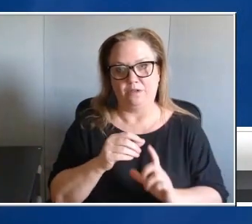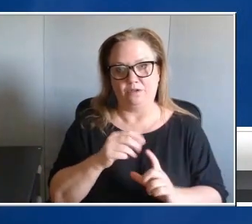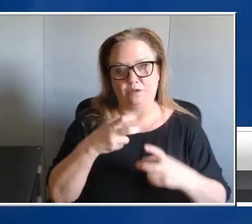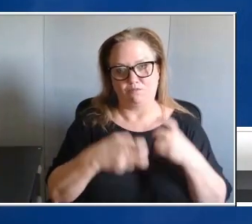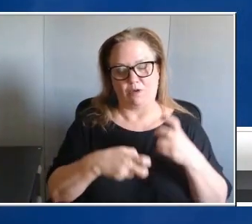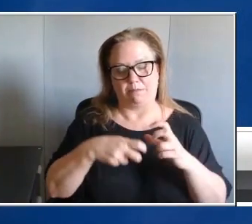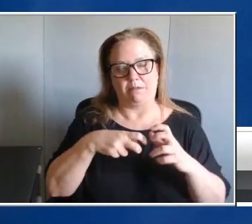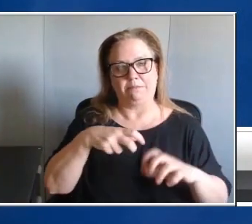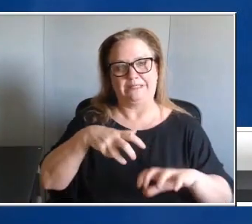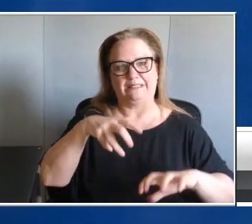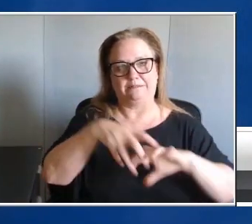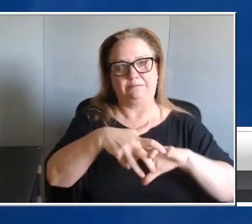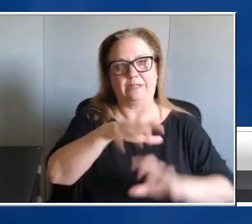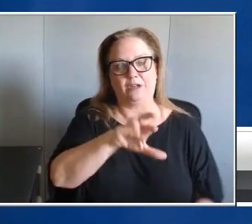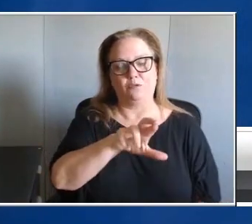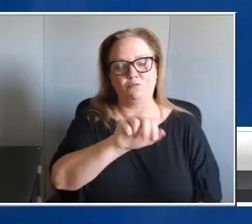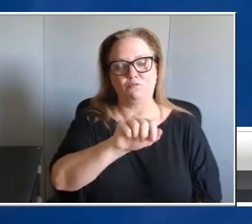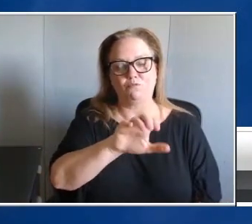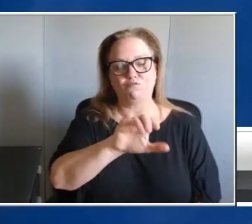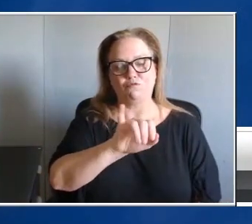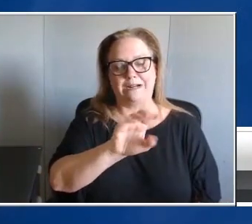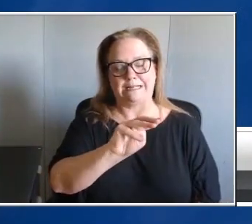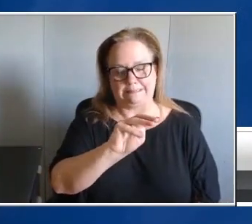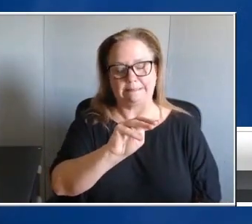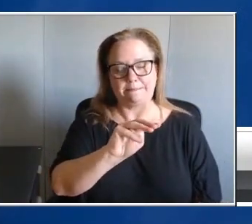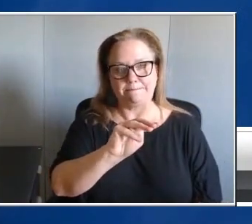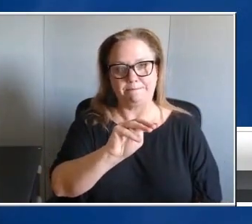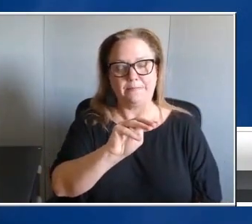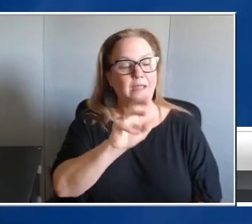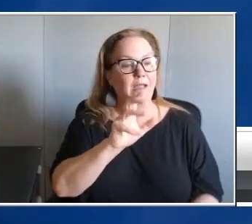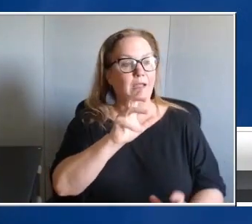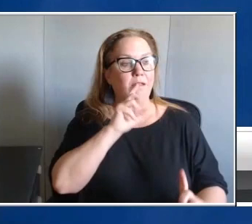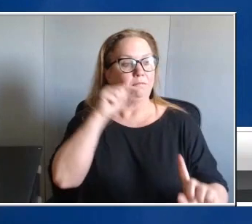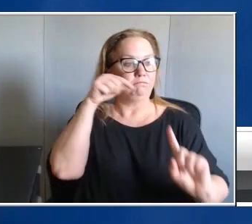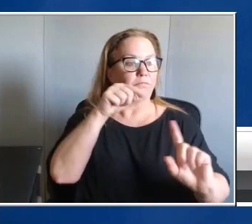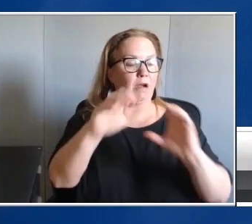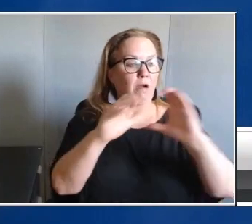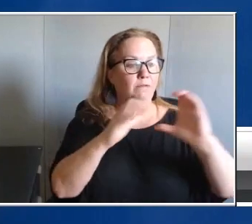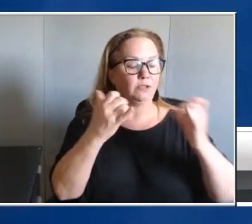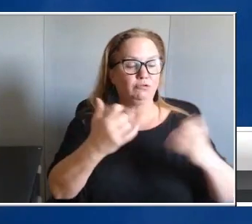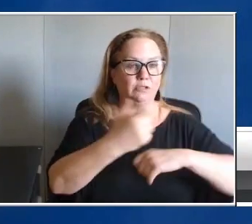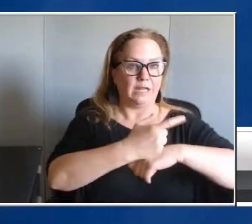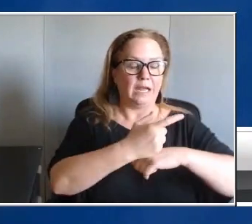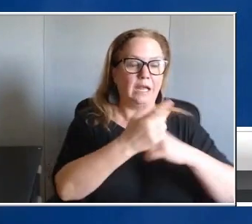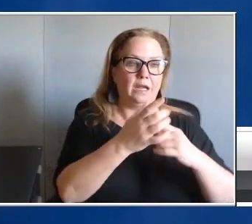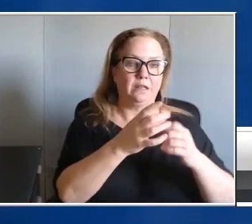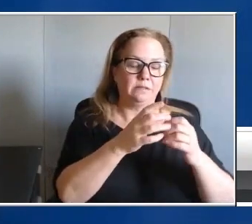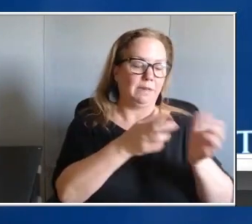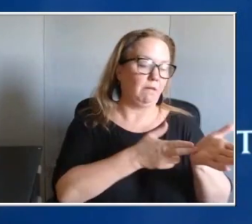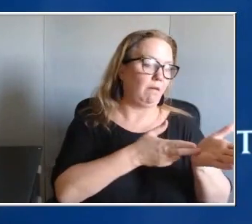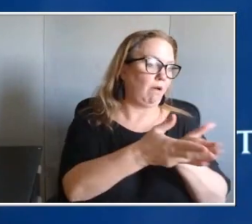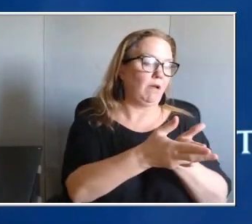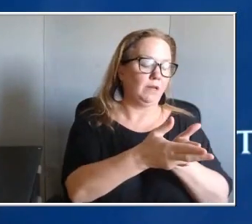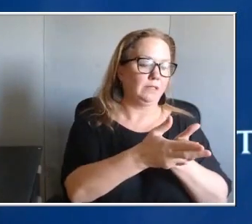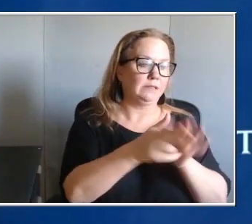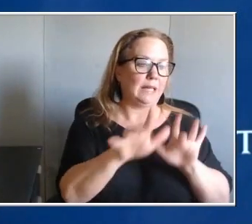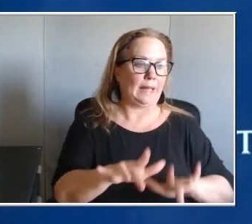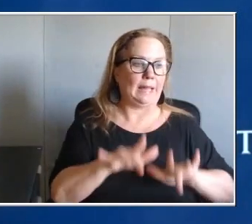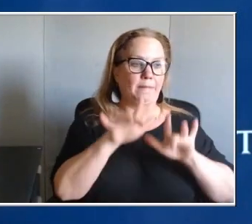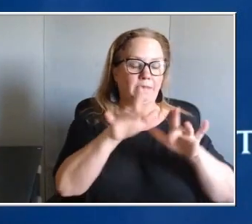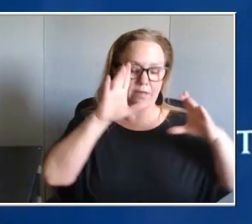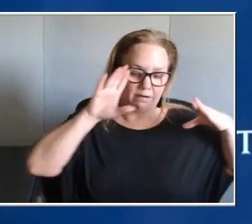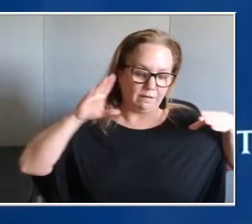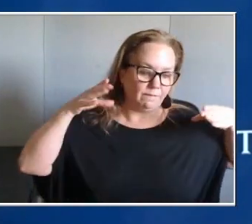though, in racism, and what that means about our conversation today. This conversation must be honest, empathetic, focused